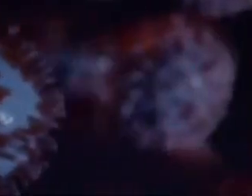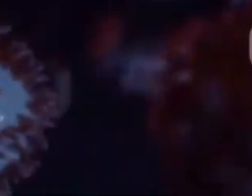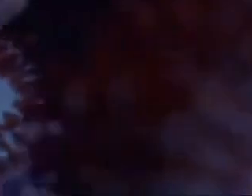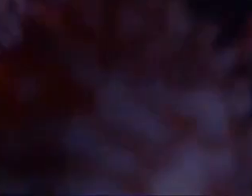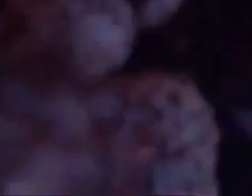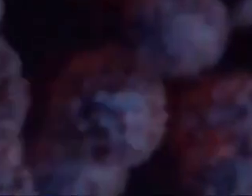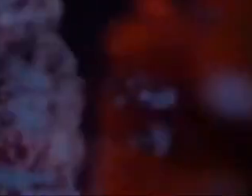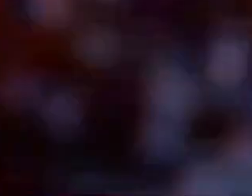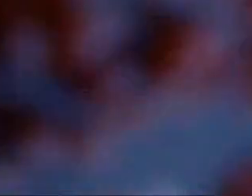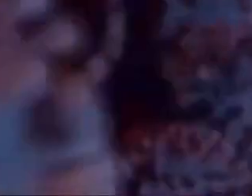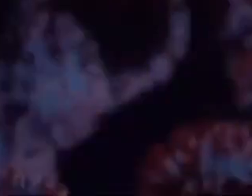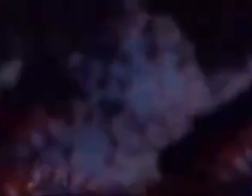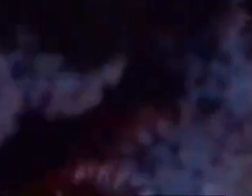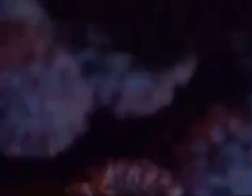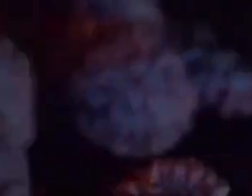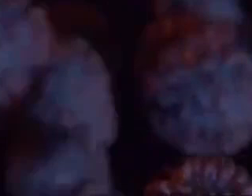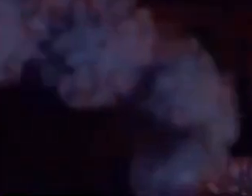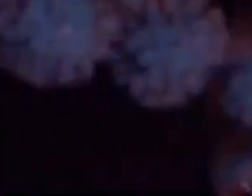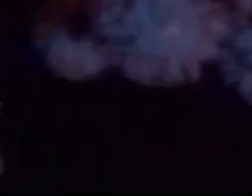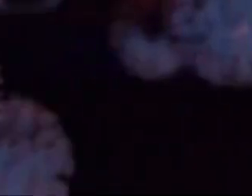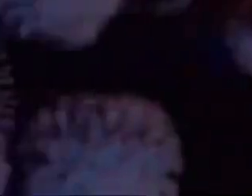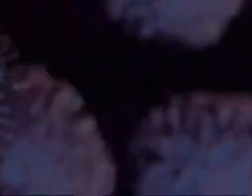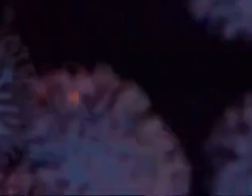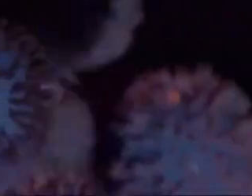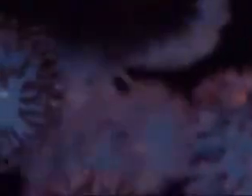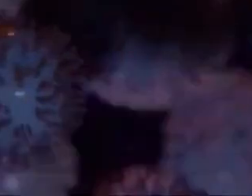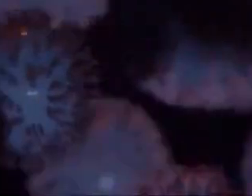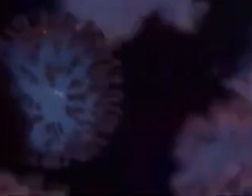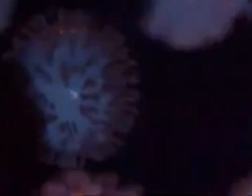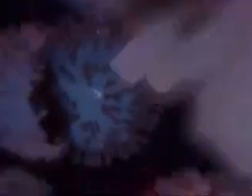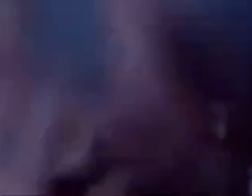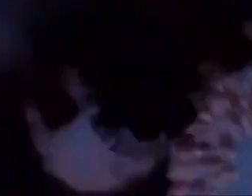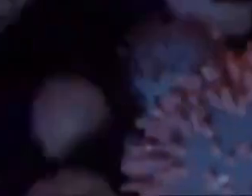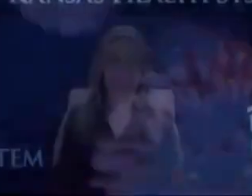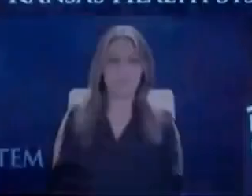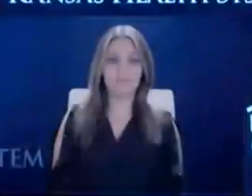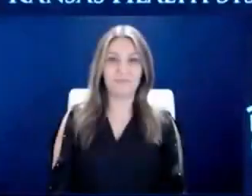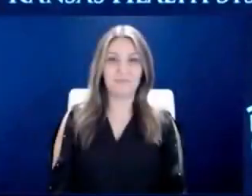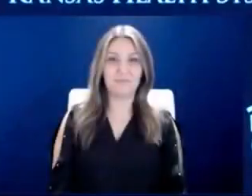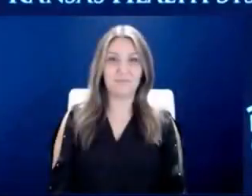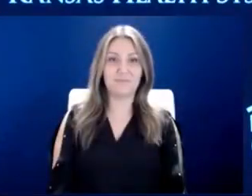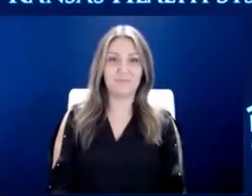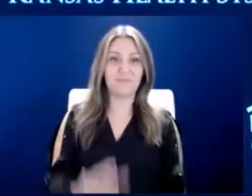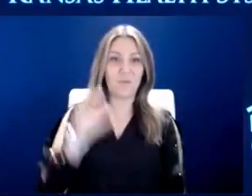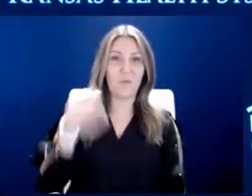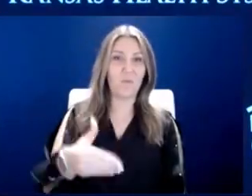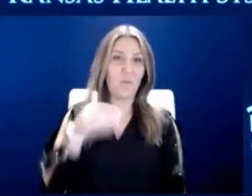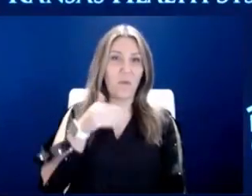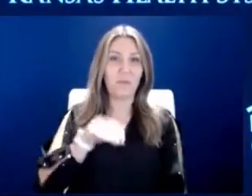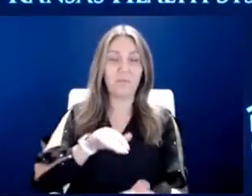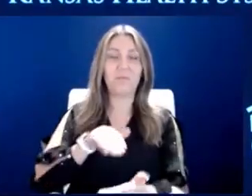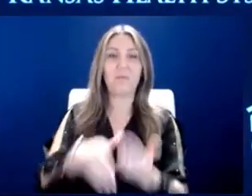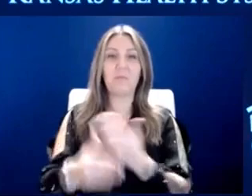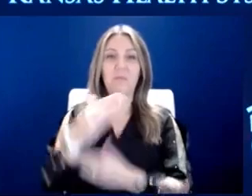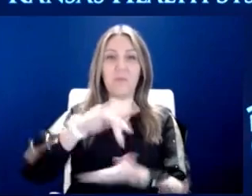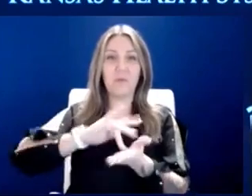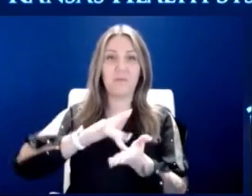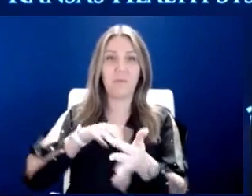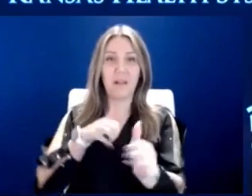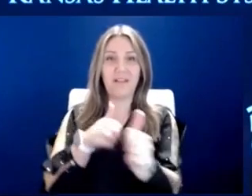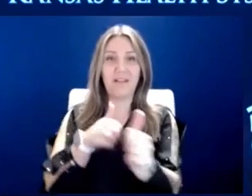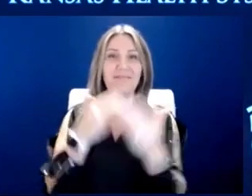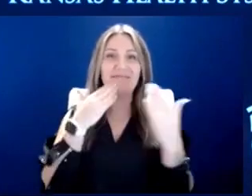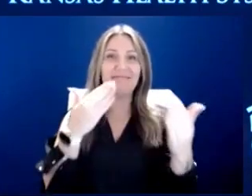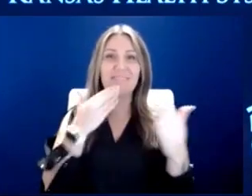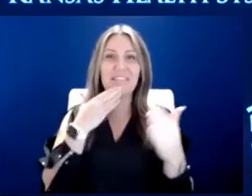Good morning, everyone. It is February 17th. Welcome into the Morning Medical Update. Thank you so much for being with us here on Facebook, Twitter, and on YouTube.